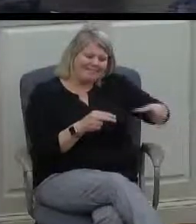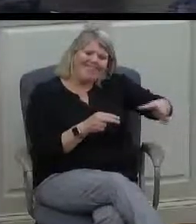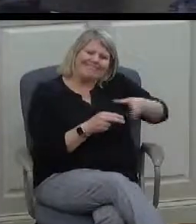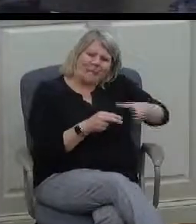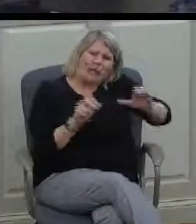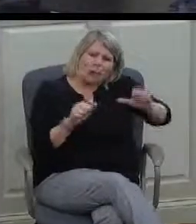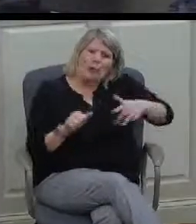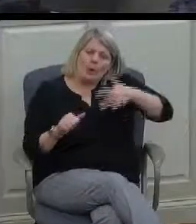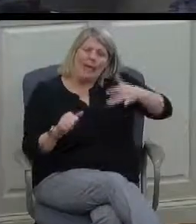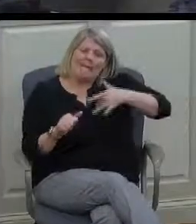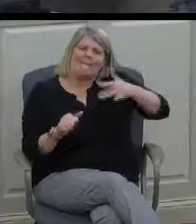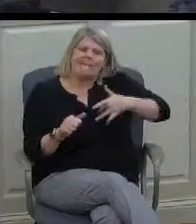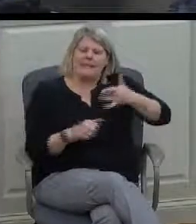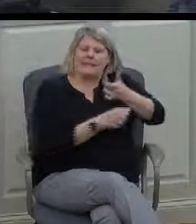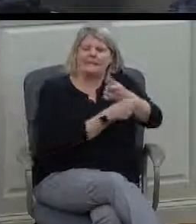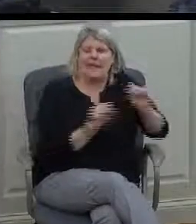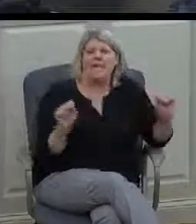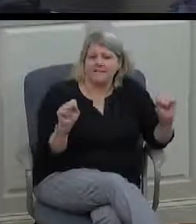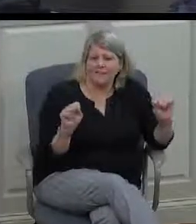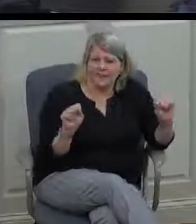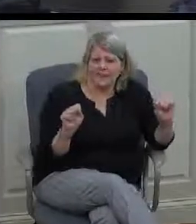not getting ready to get run down.